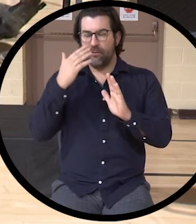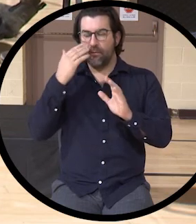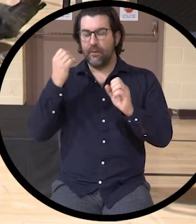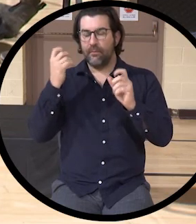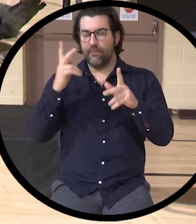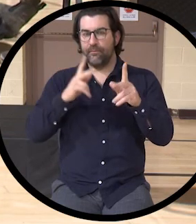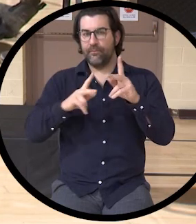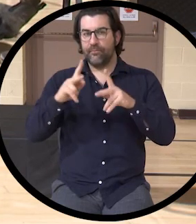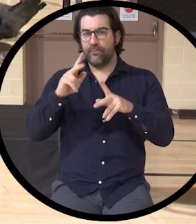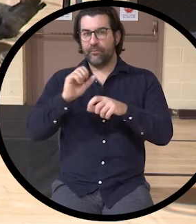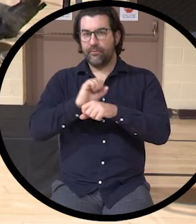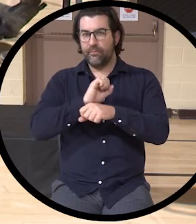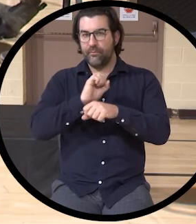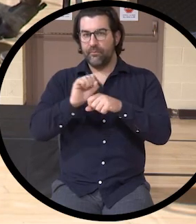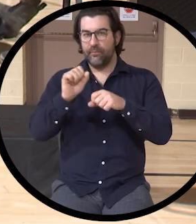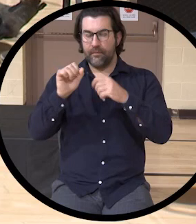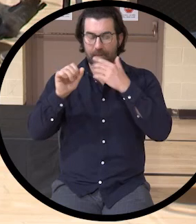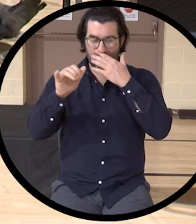that work in these kinds of